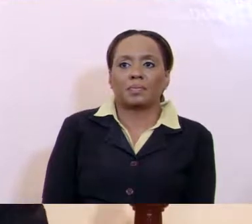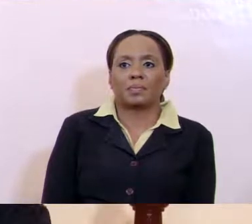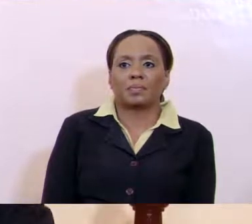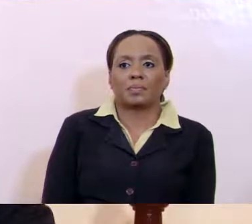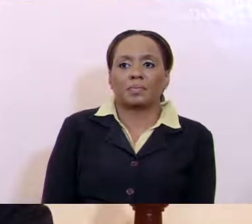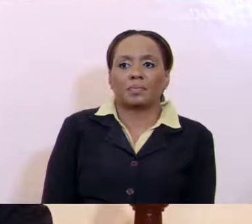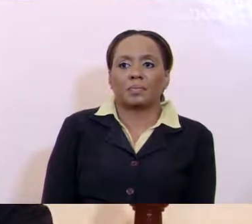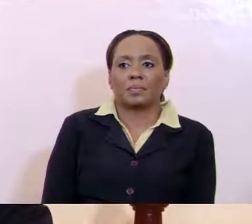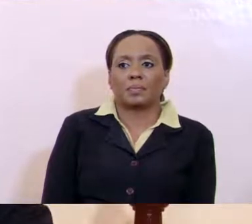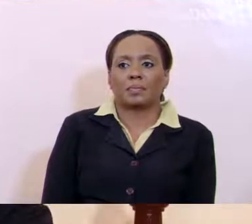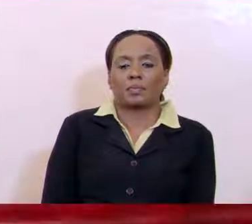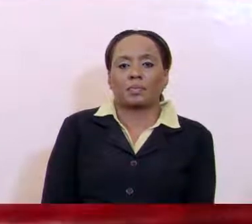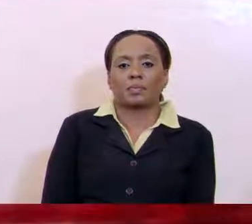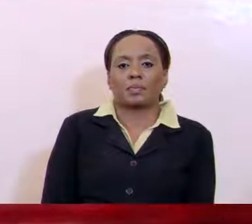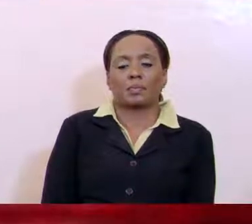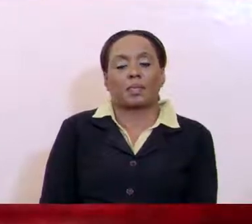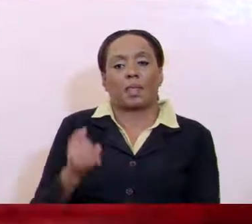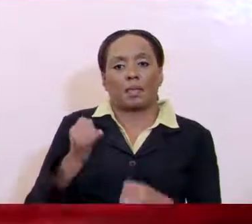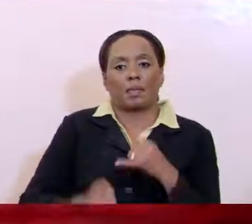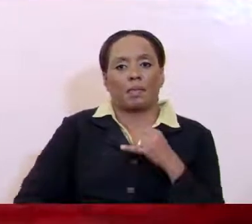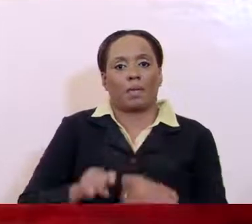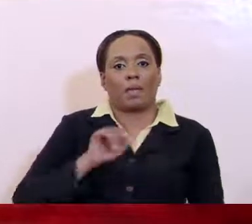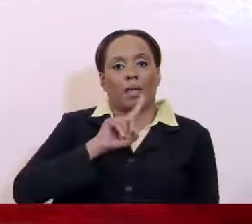And the final question from me, Dr. Bess.